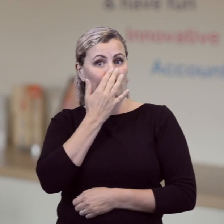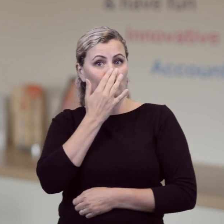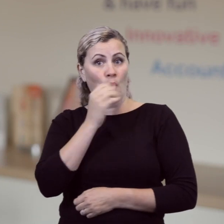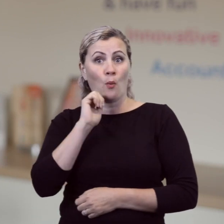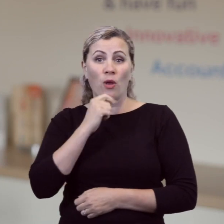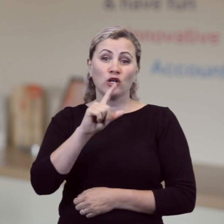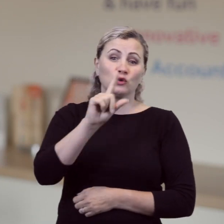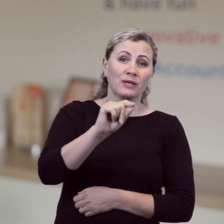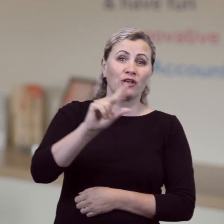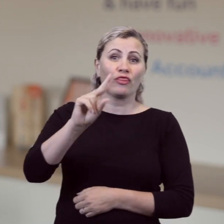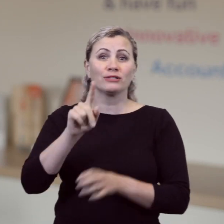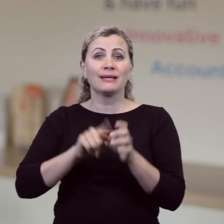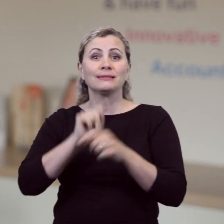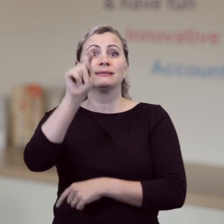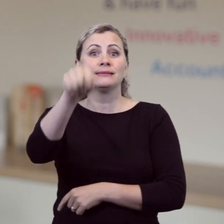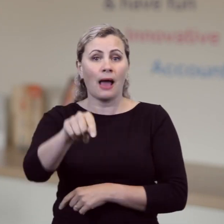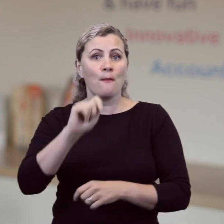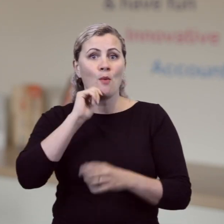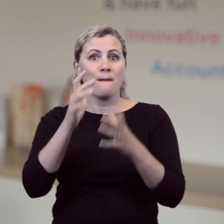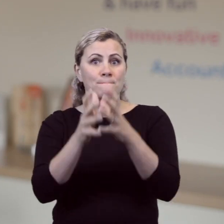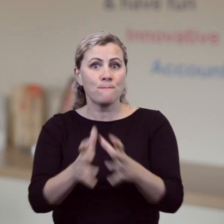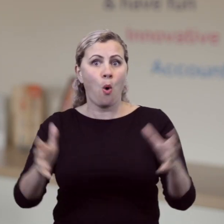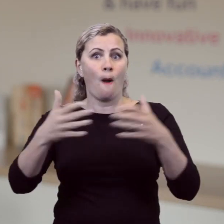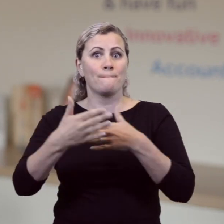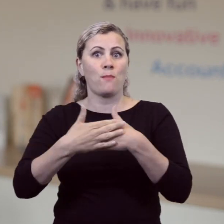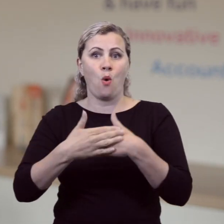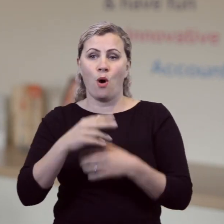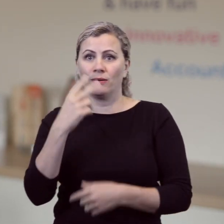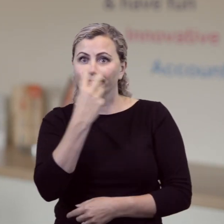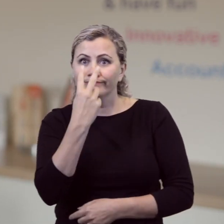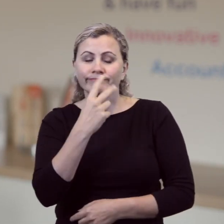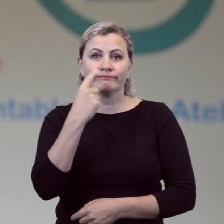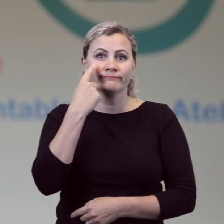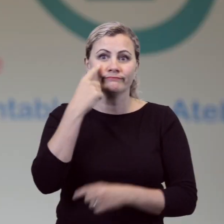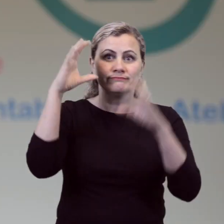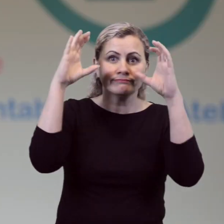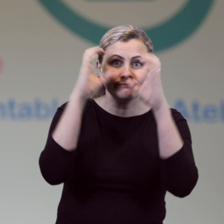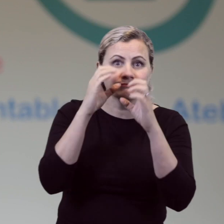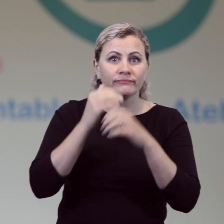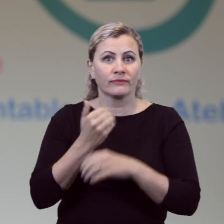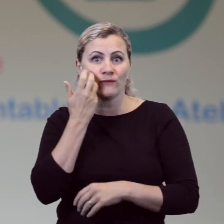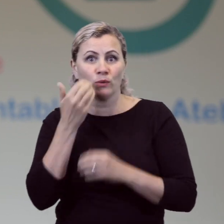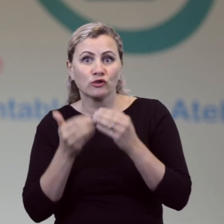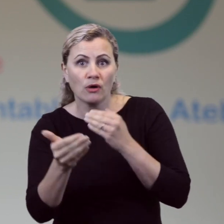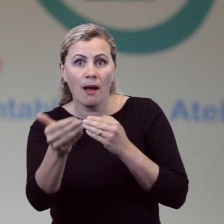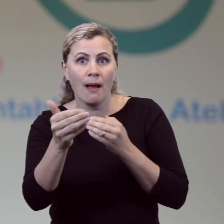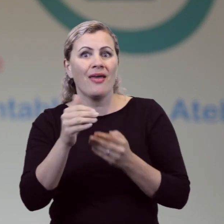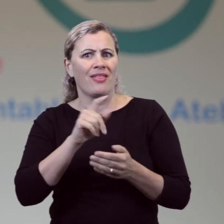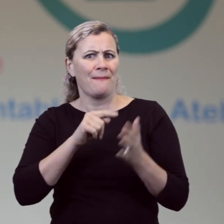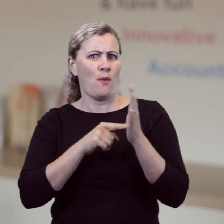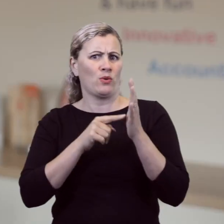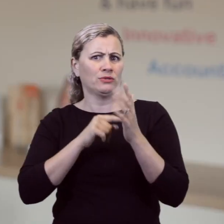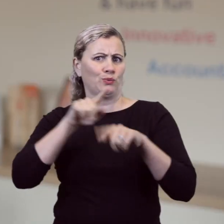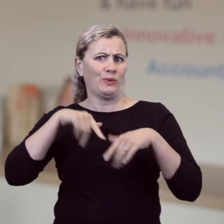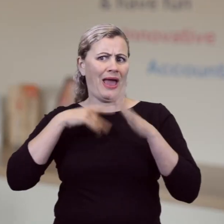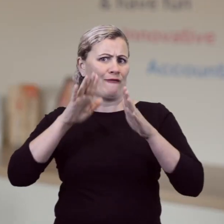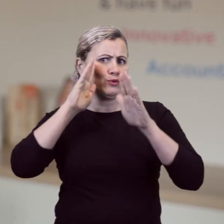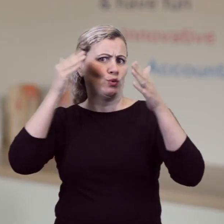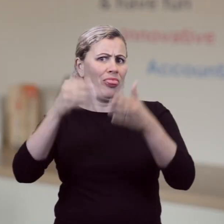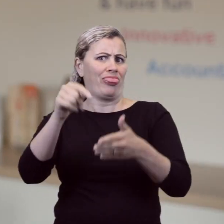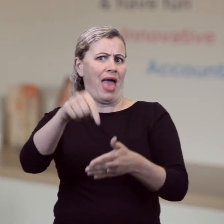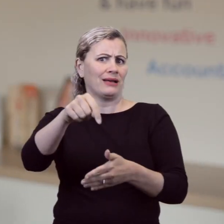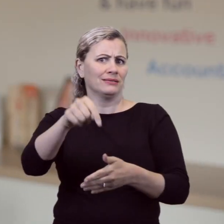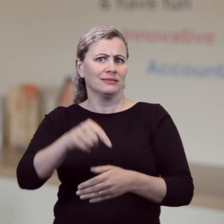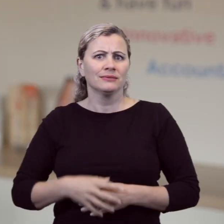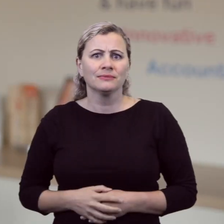next 20 to 30 years, and that is a massive amount of people who will have sight loss in the future. So it's really important that we're able to address that